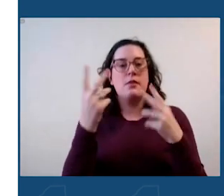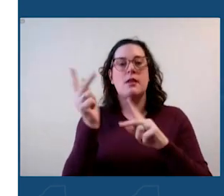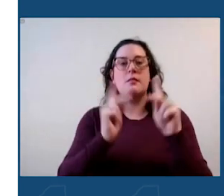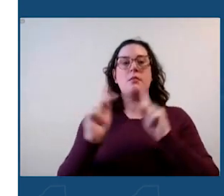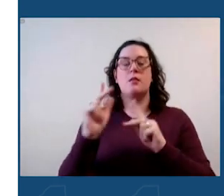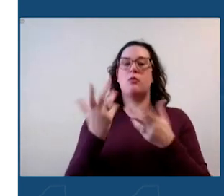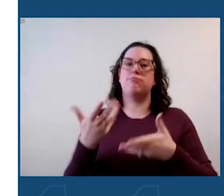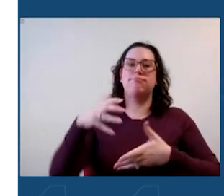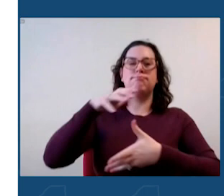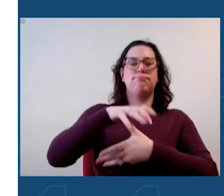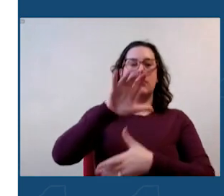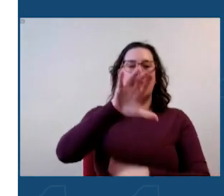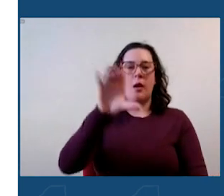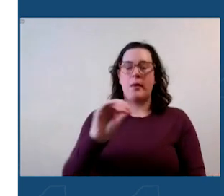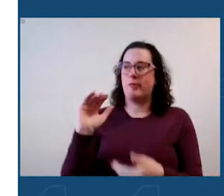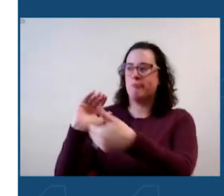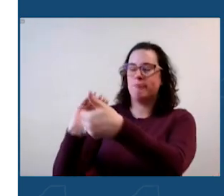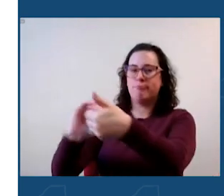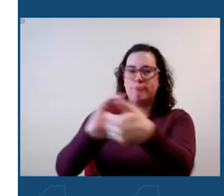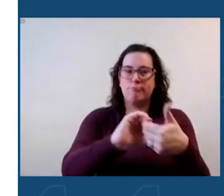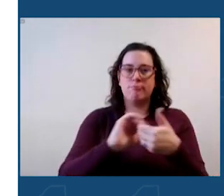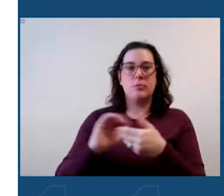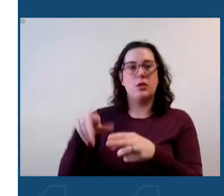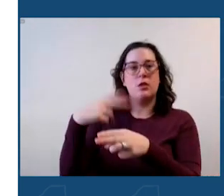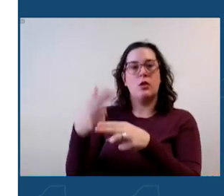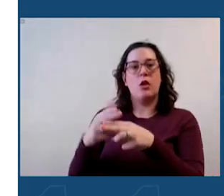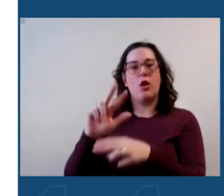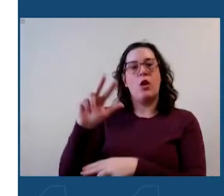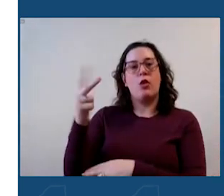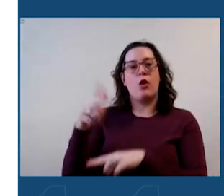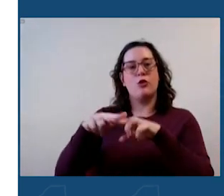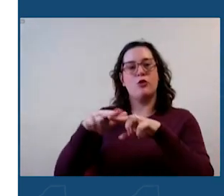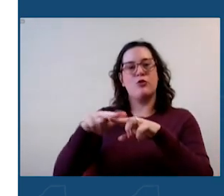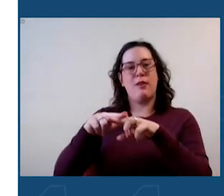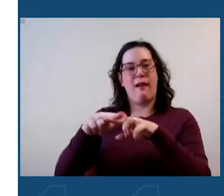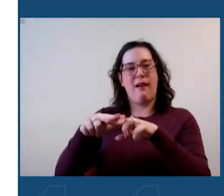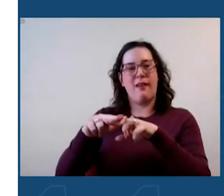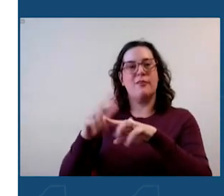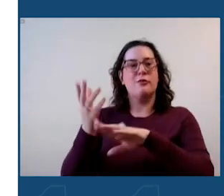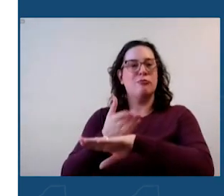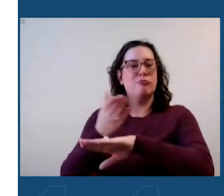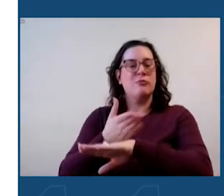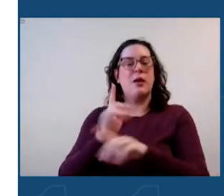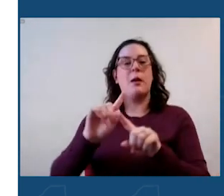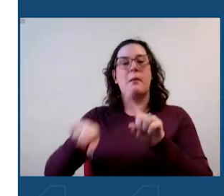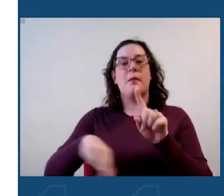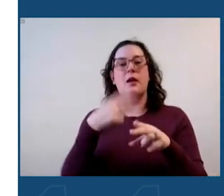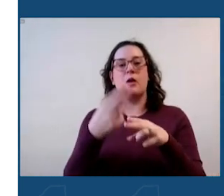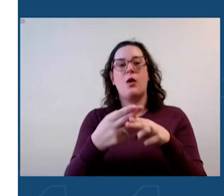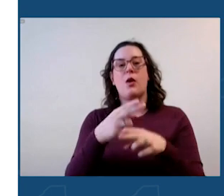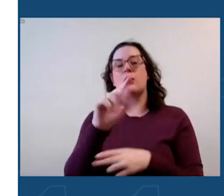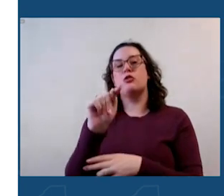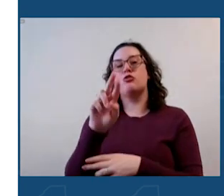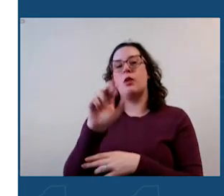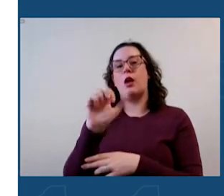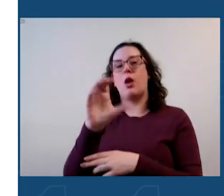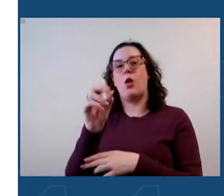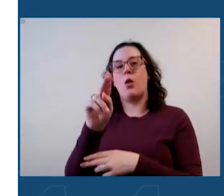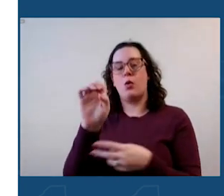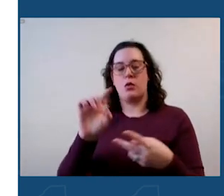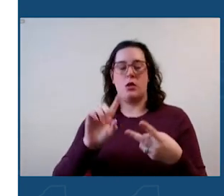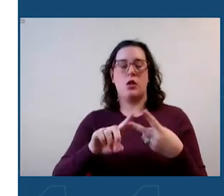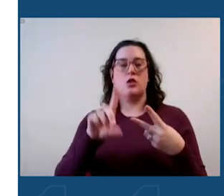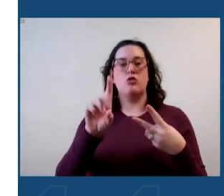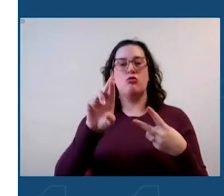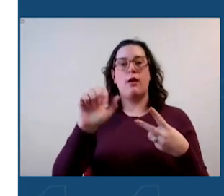companies. They called themselves Third Track Constructors, but it was made up of Pacone, Dragados, CC